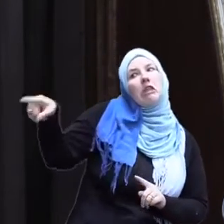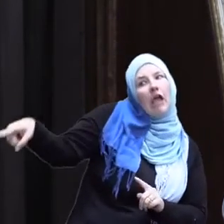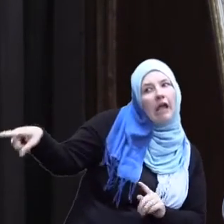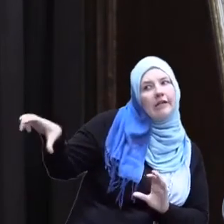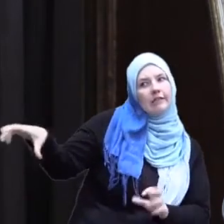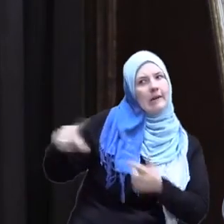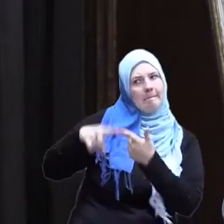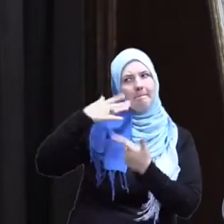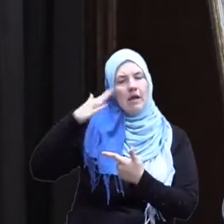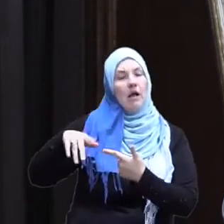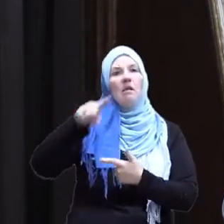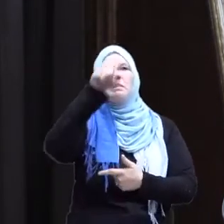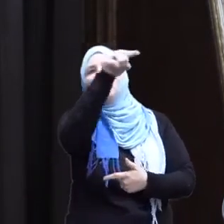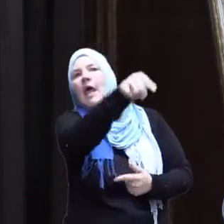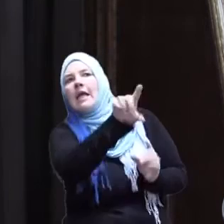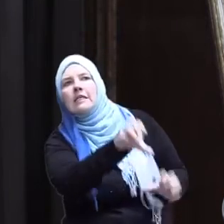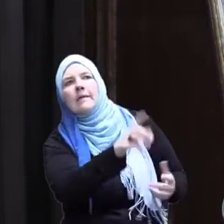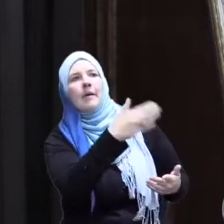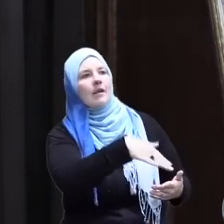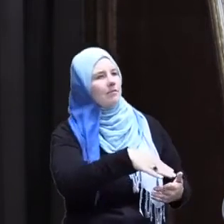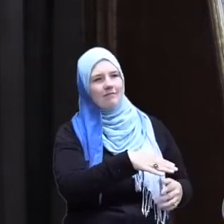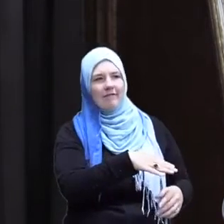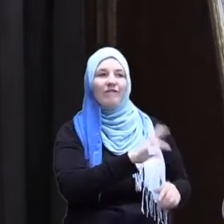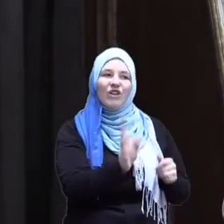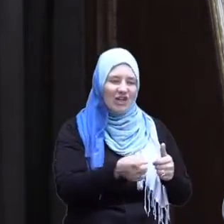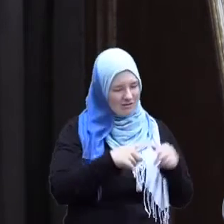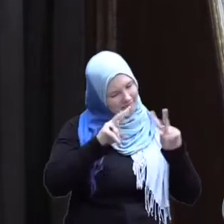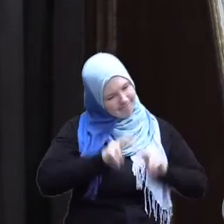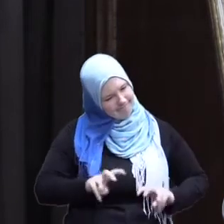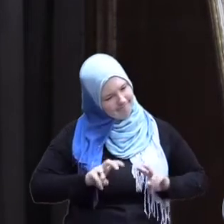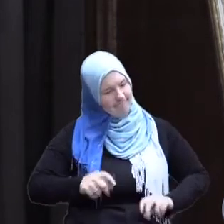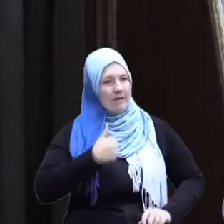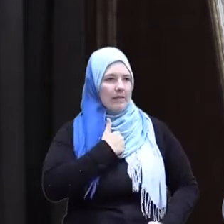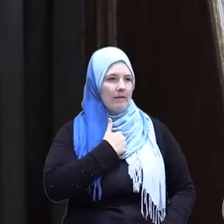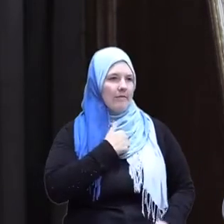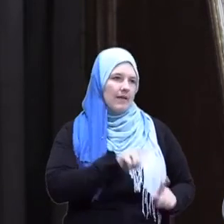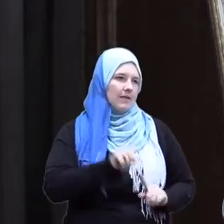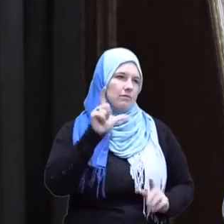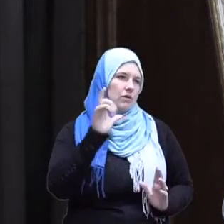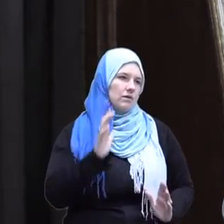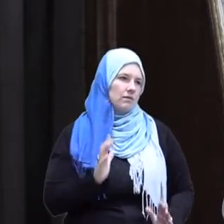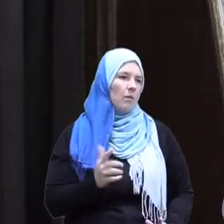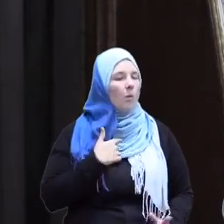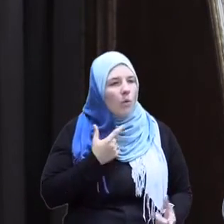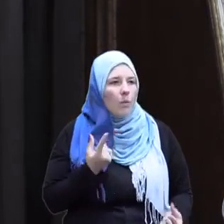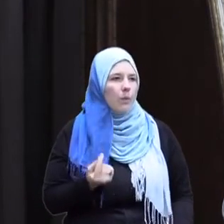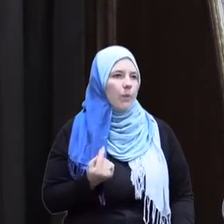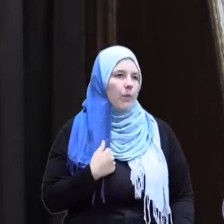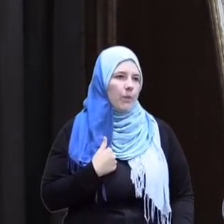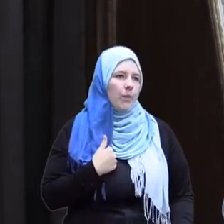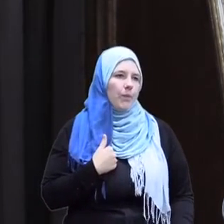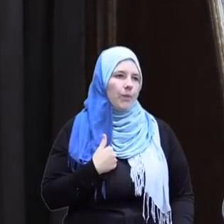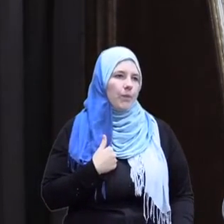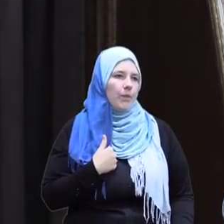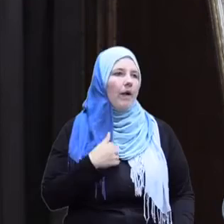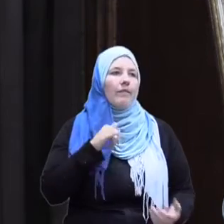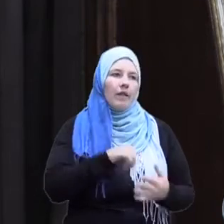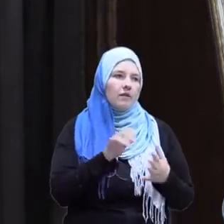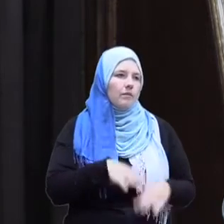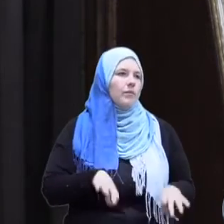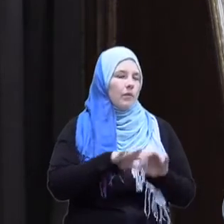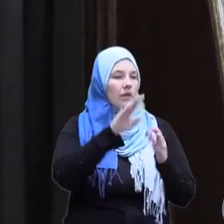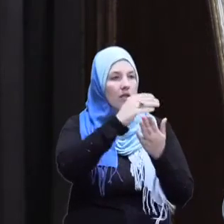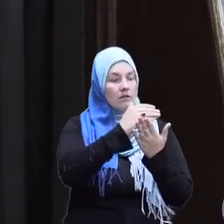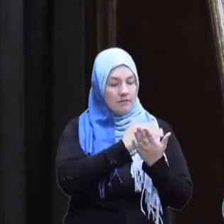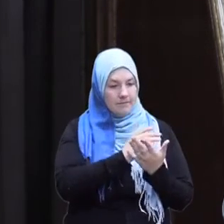they did, we need to look ourselves in the mirror. Very important. This is one of the lessons. So they said,